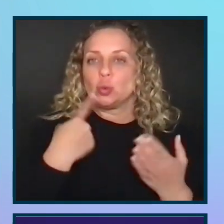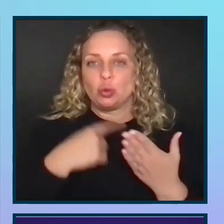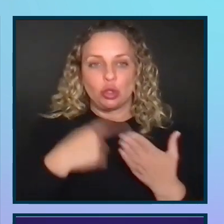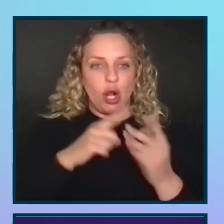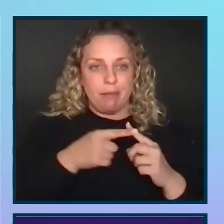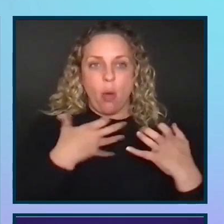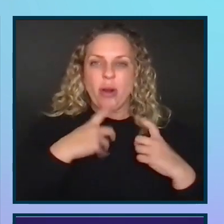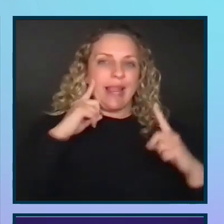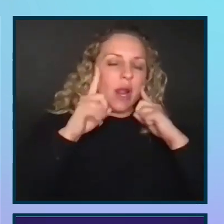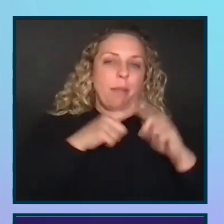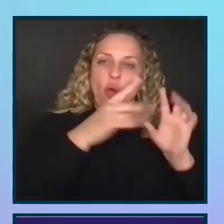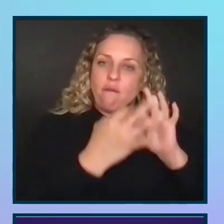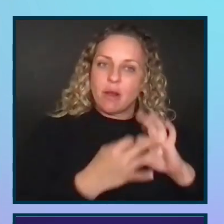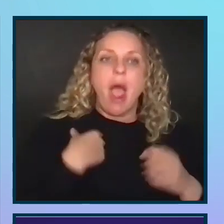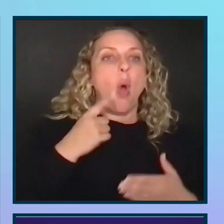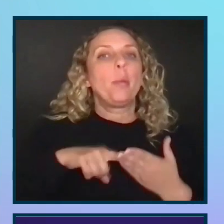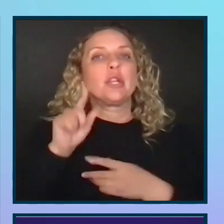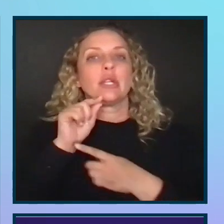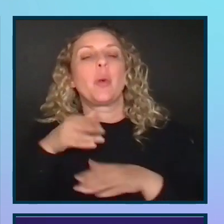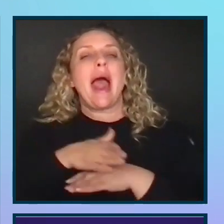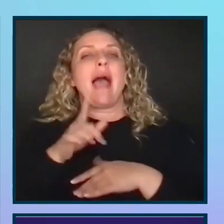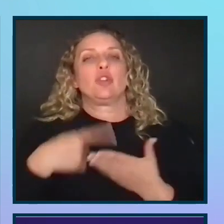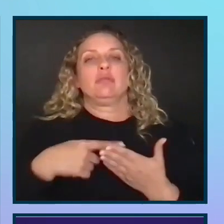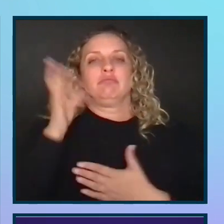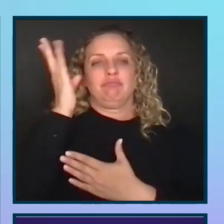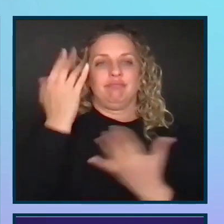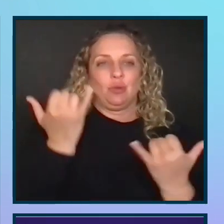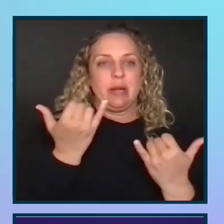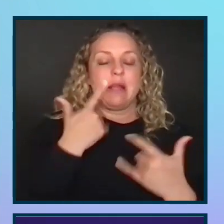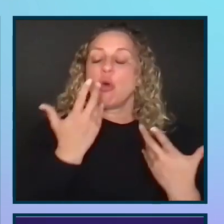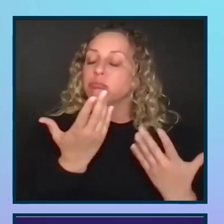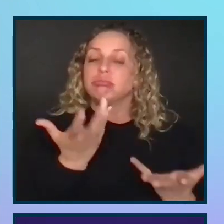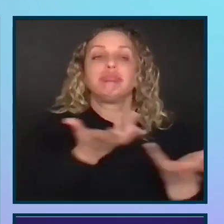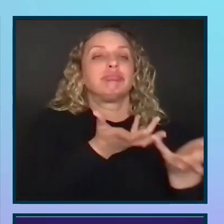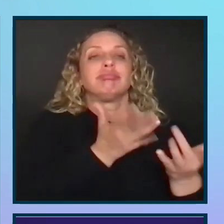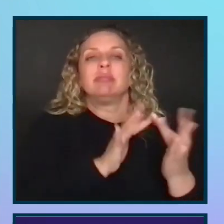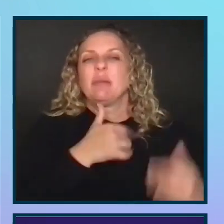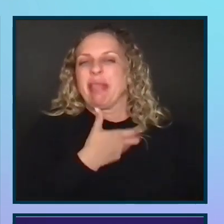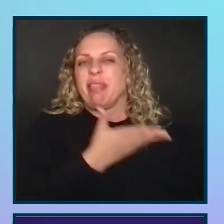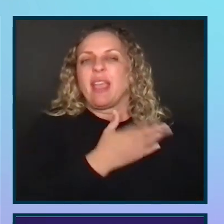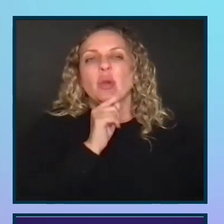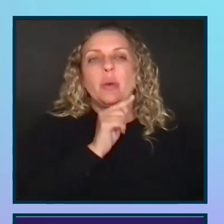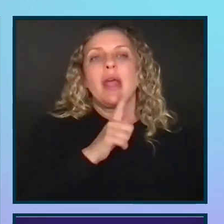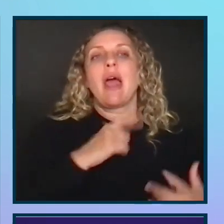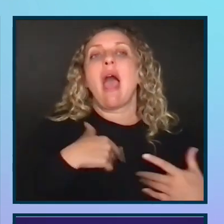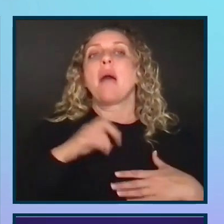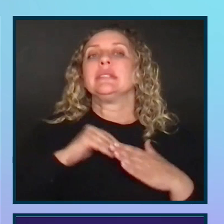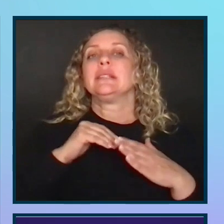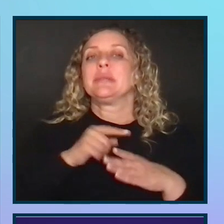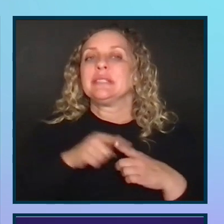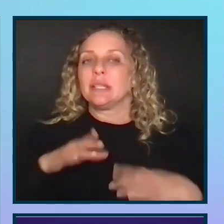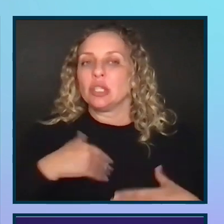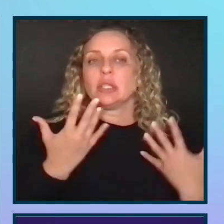love to hear about it. I will be checking Twitter after the talk today, so please feel free to engage with me there. I am an accessibility specialist. I'm an